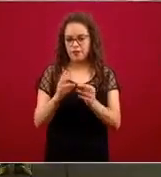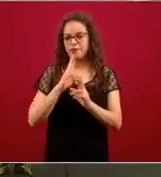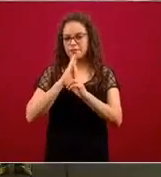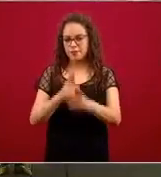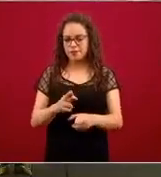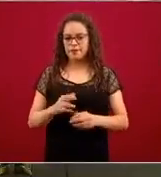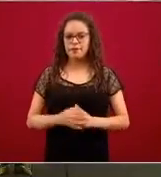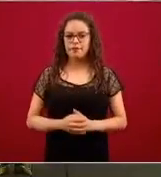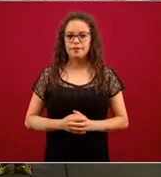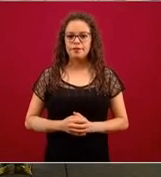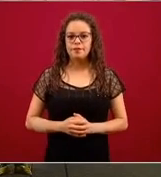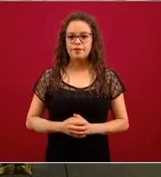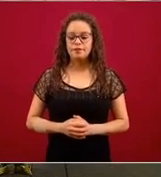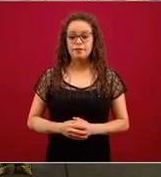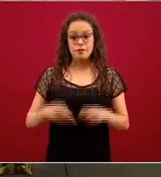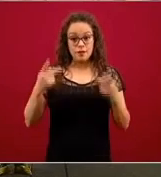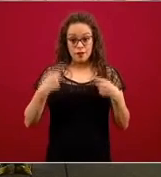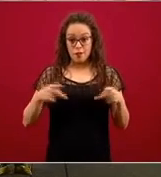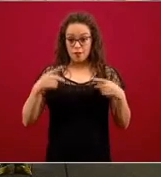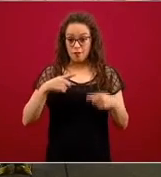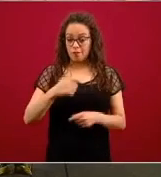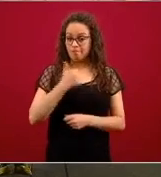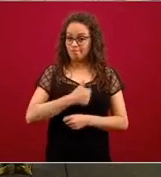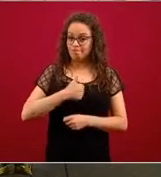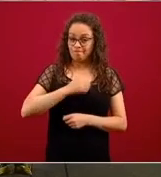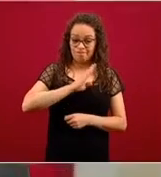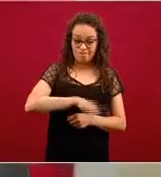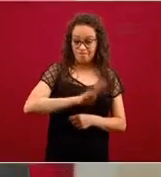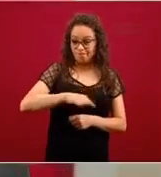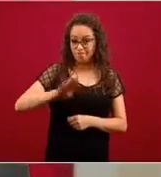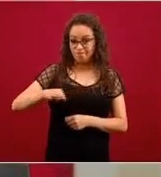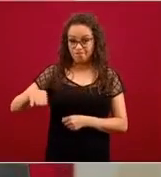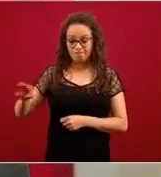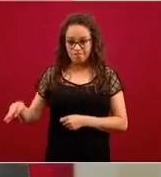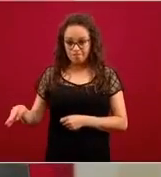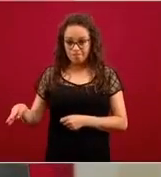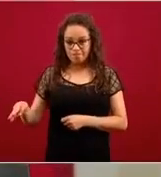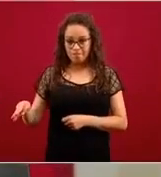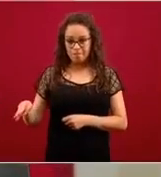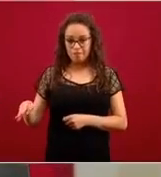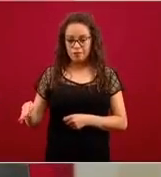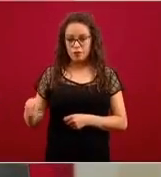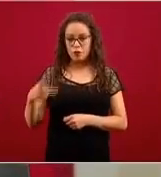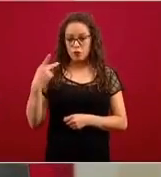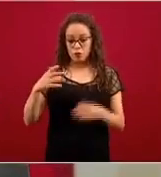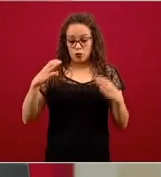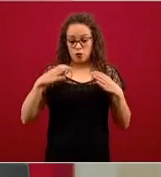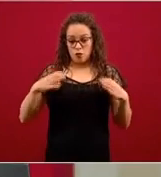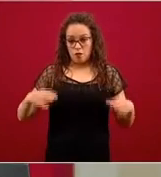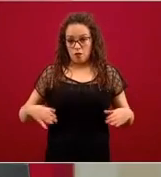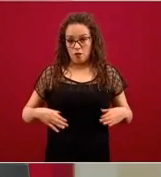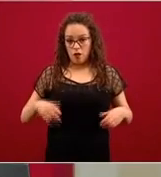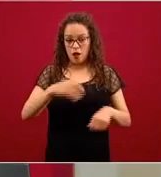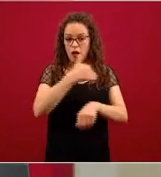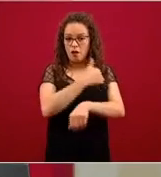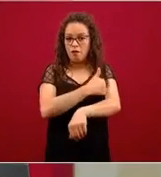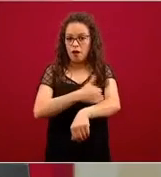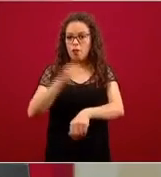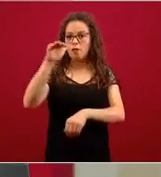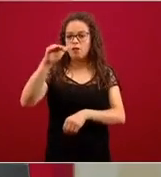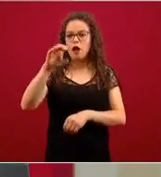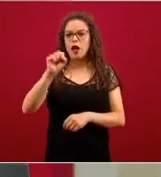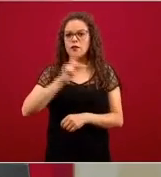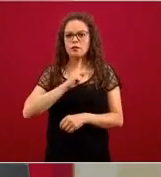Alomia will be documenting that. Now, about the people who have died, their remains,